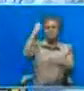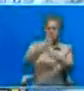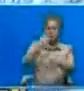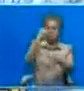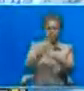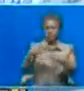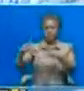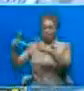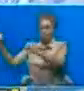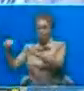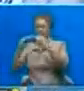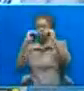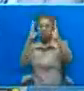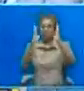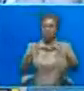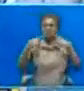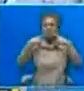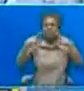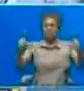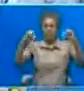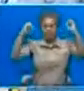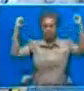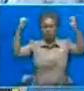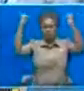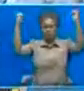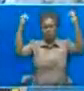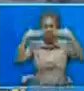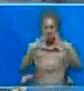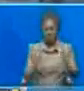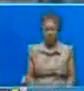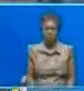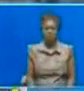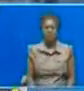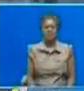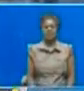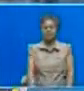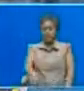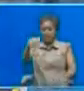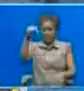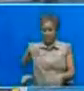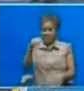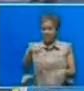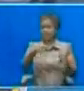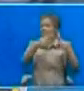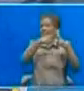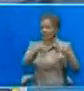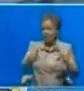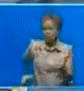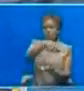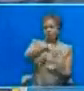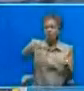dashed out, the teachers declared victory. It is going to mark the end of